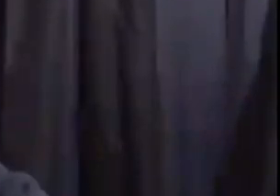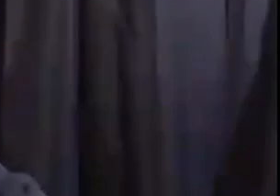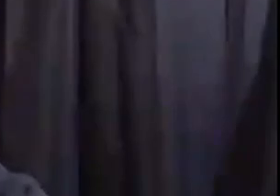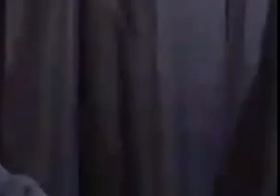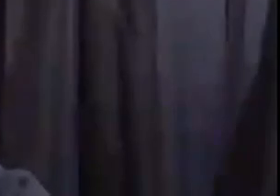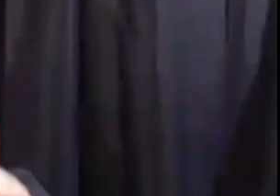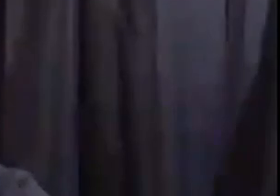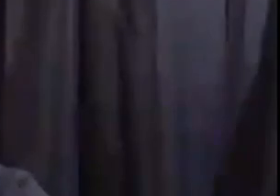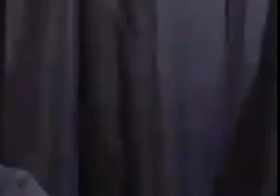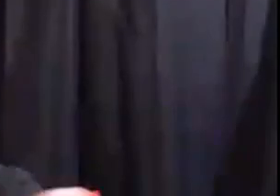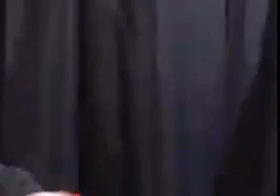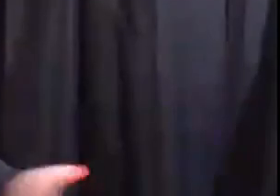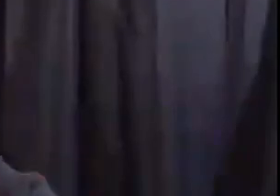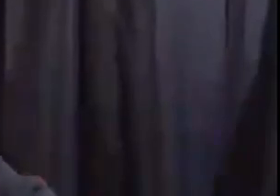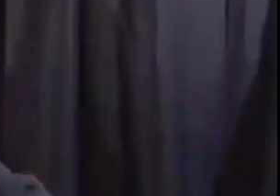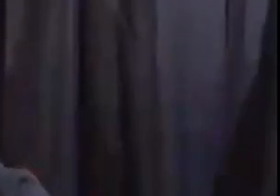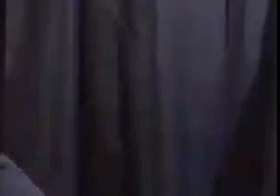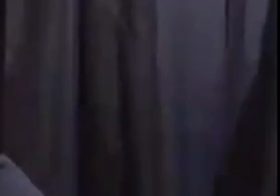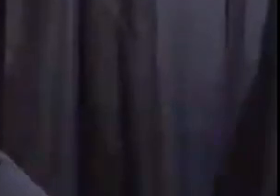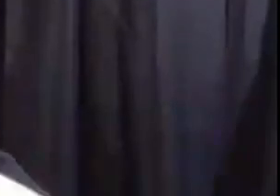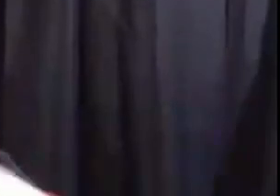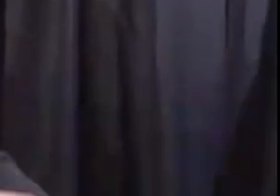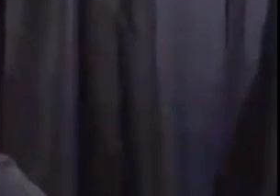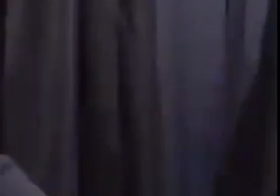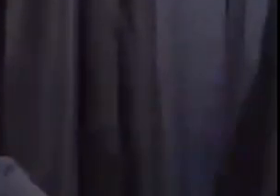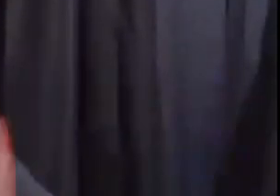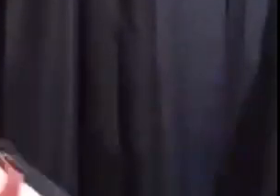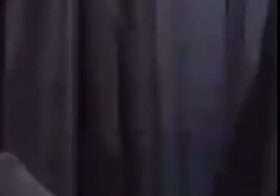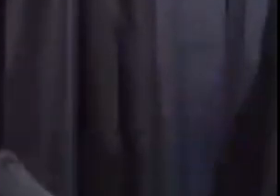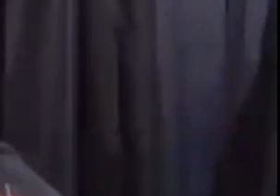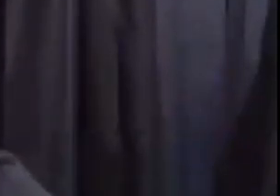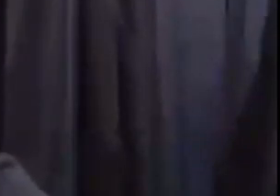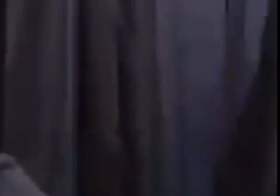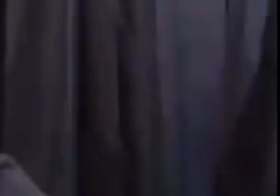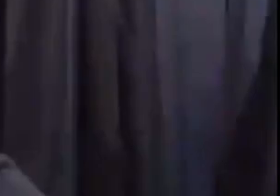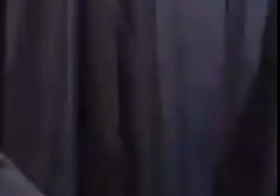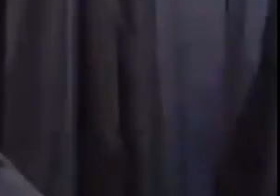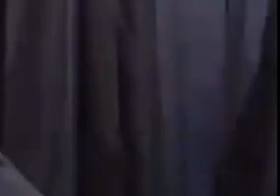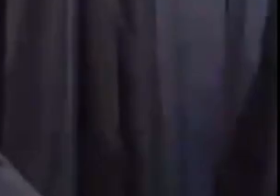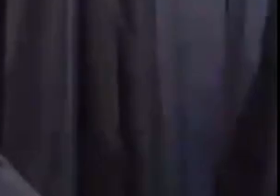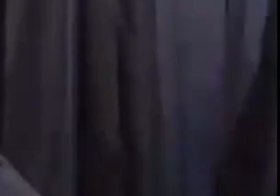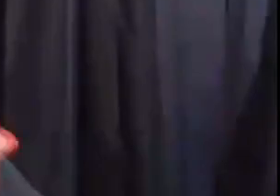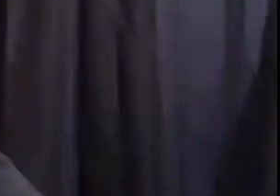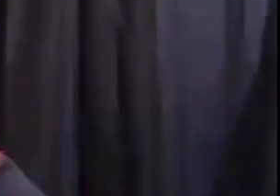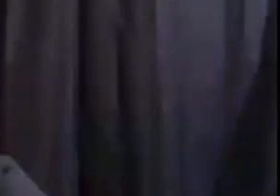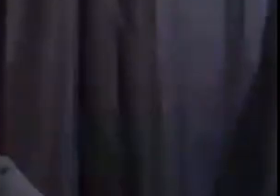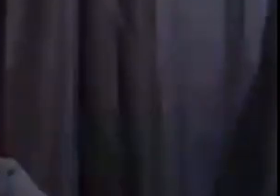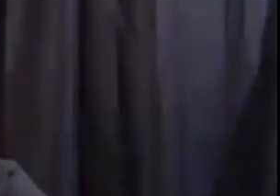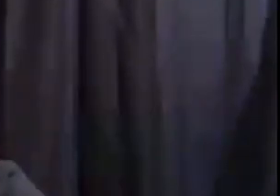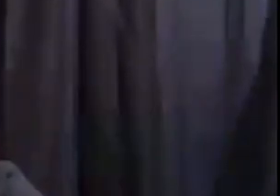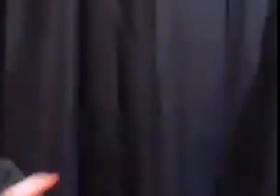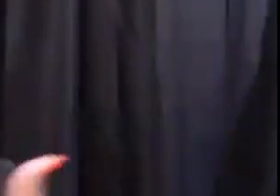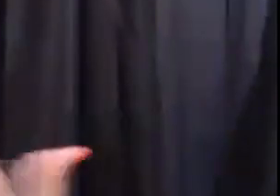managing adaptation and resilience in ocean and coastal communities? So what resources for adaptation